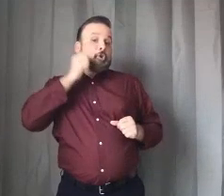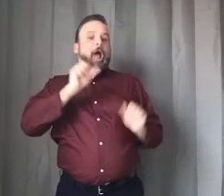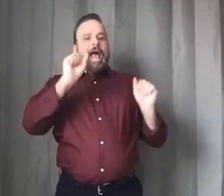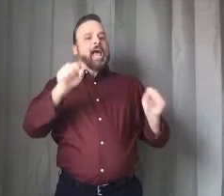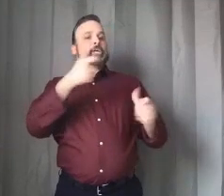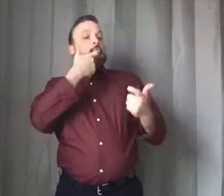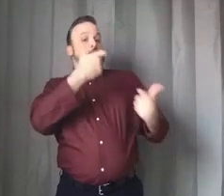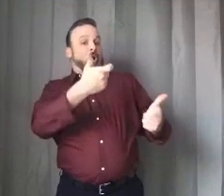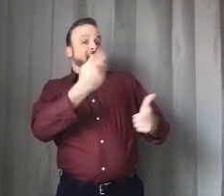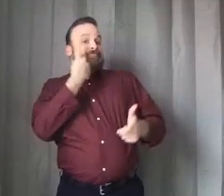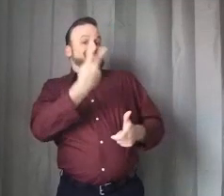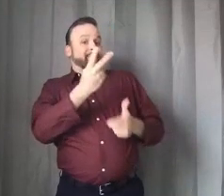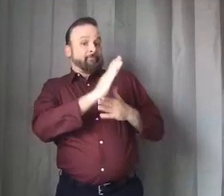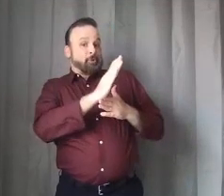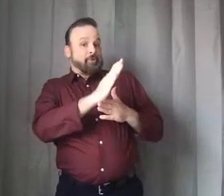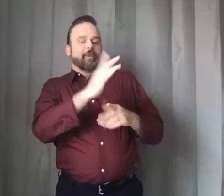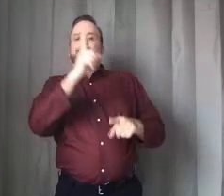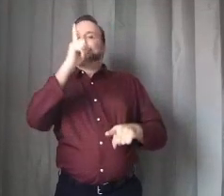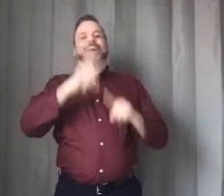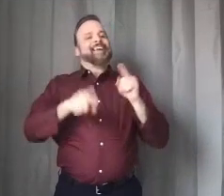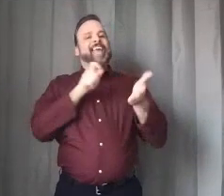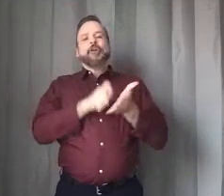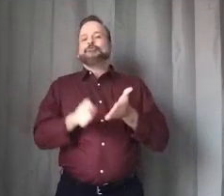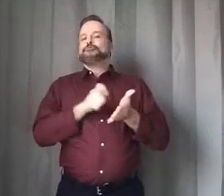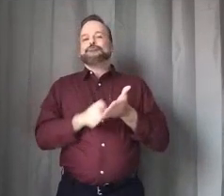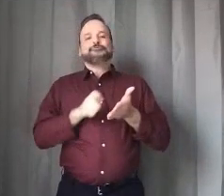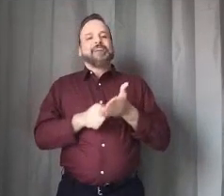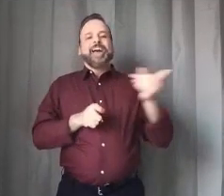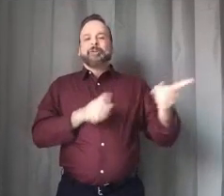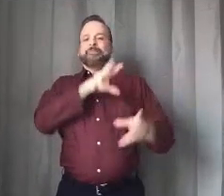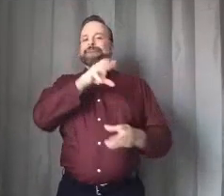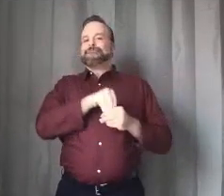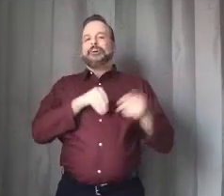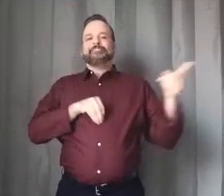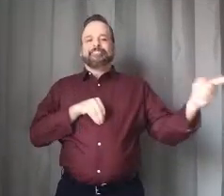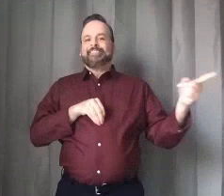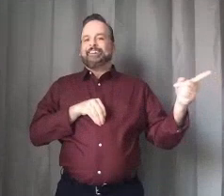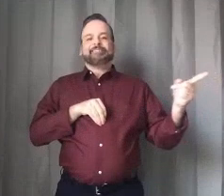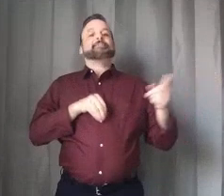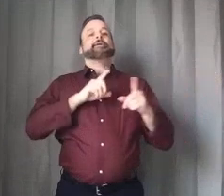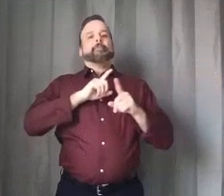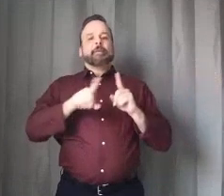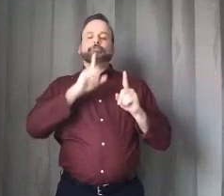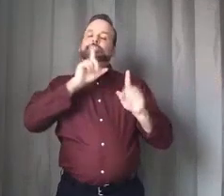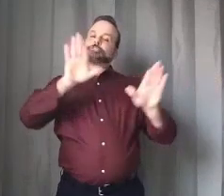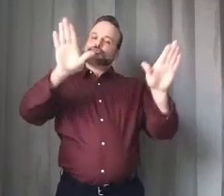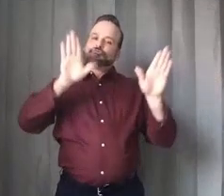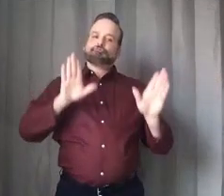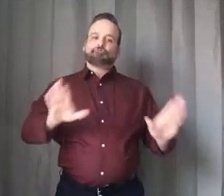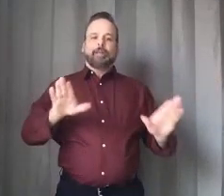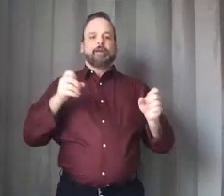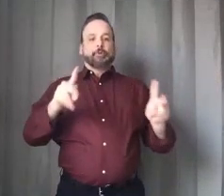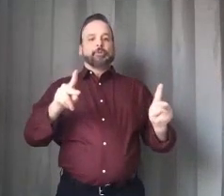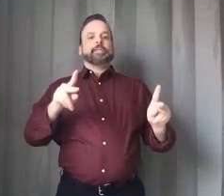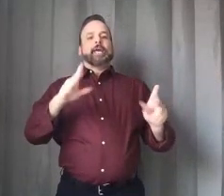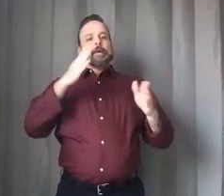not for me to write or be in. So this is such a great opportunity, and I'm glad that we've come this